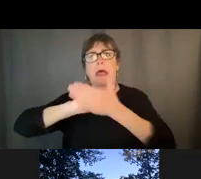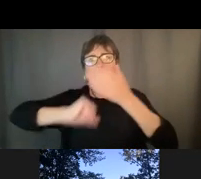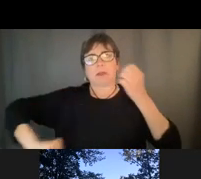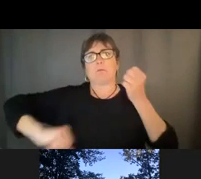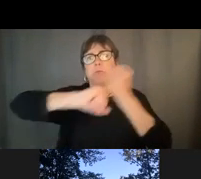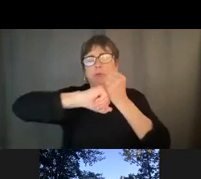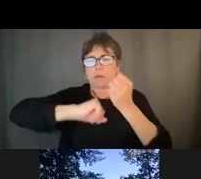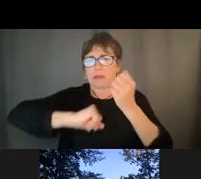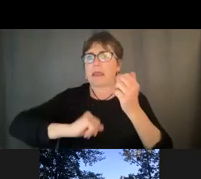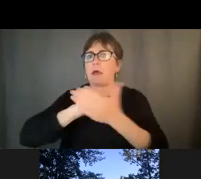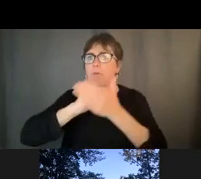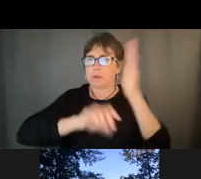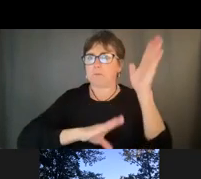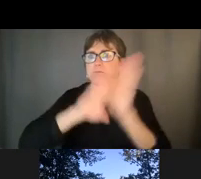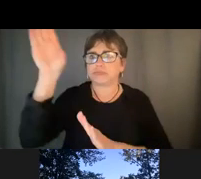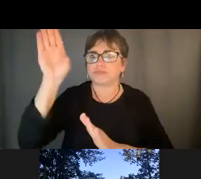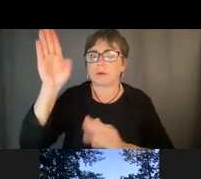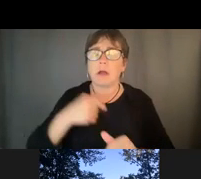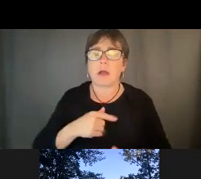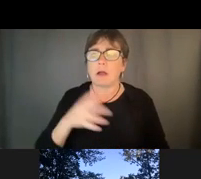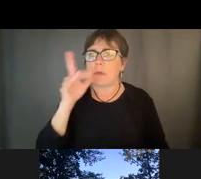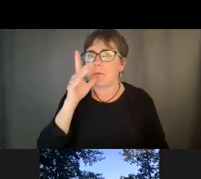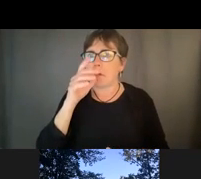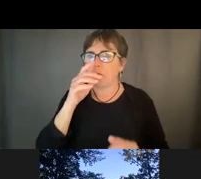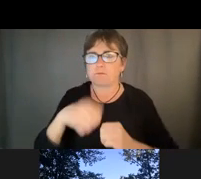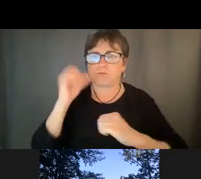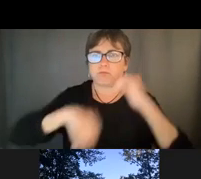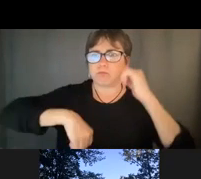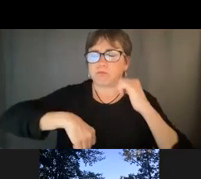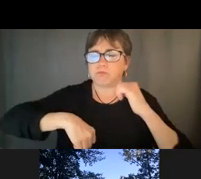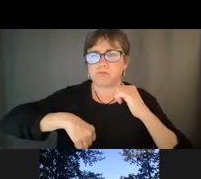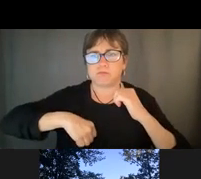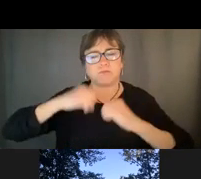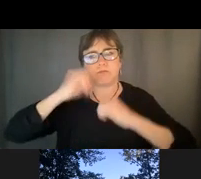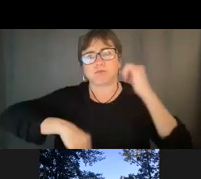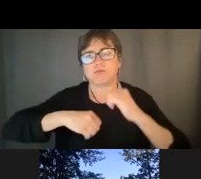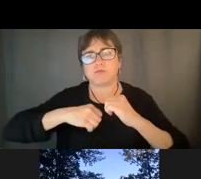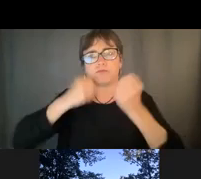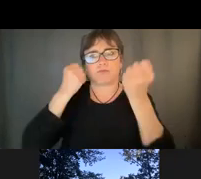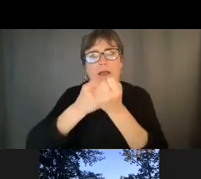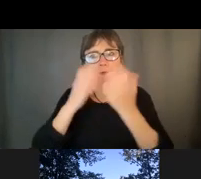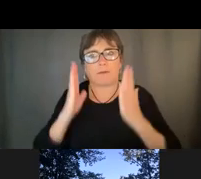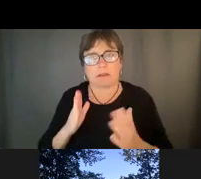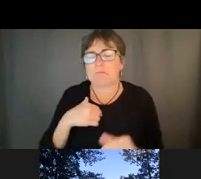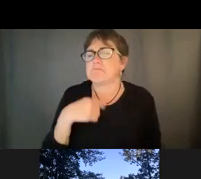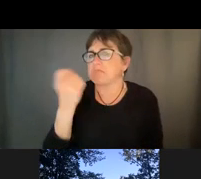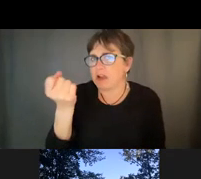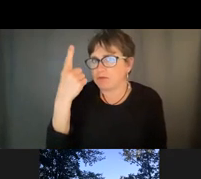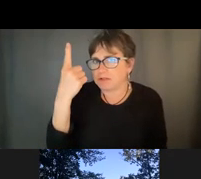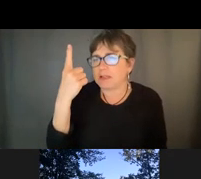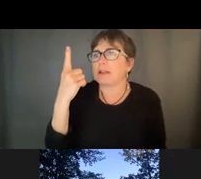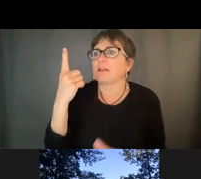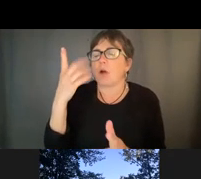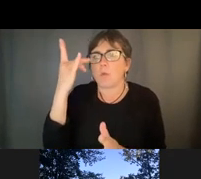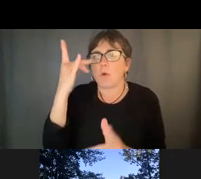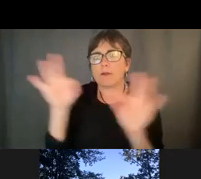My mother was one staunch advocate, really big time. So I understand the importance of having an adult in the